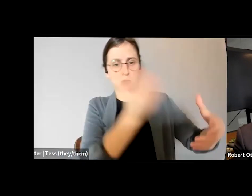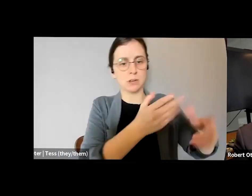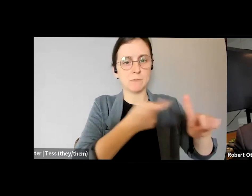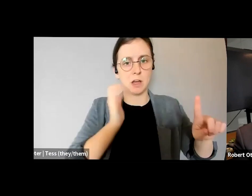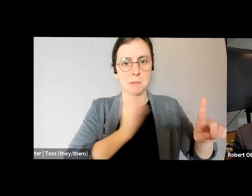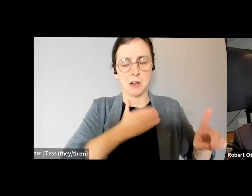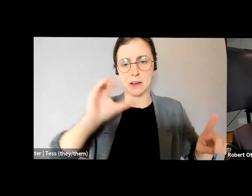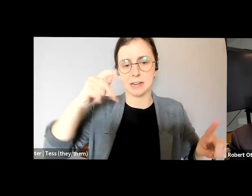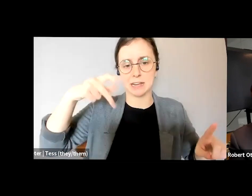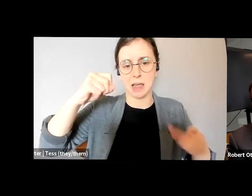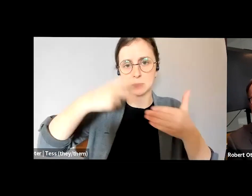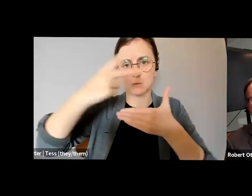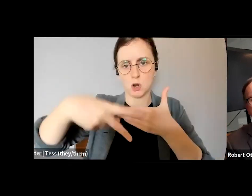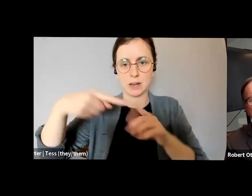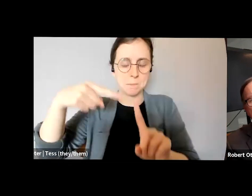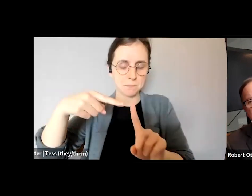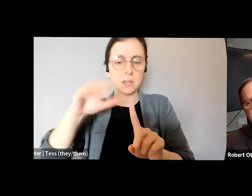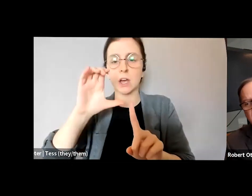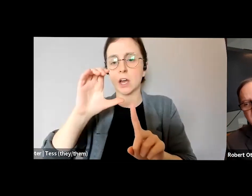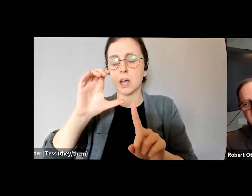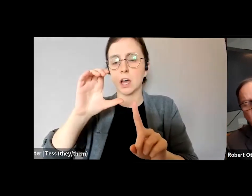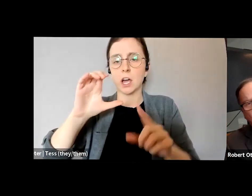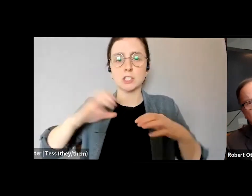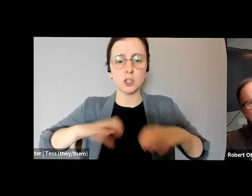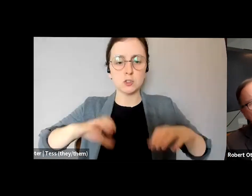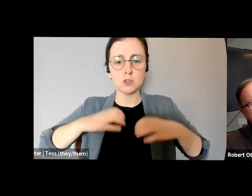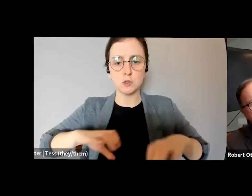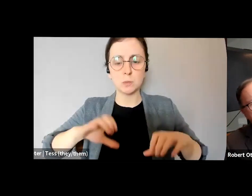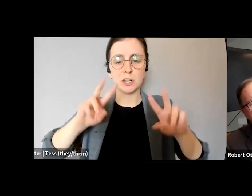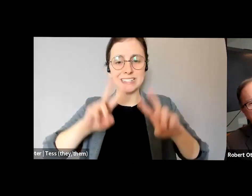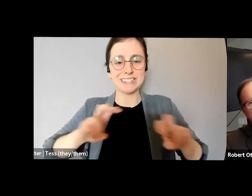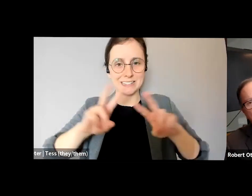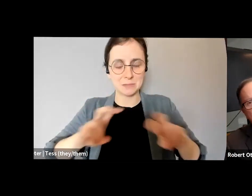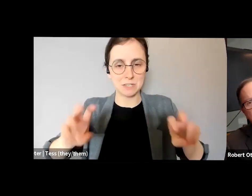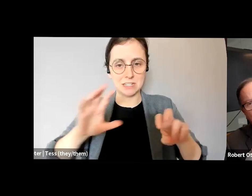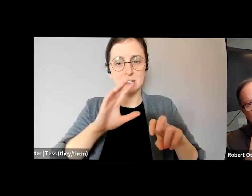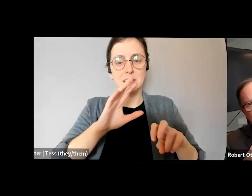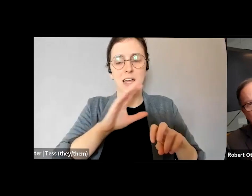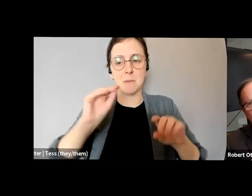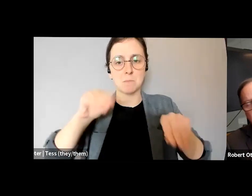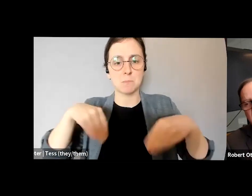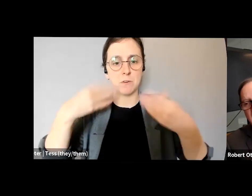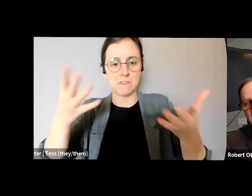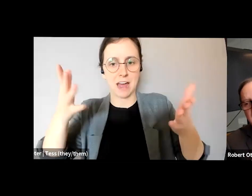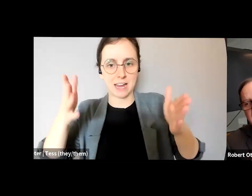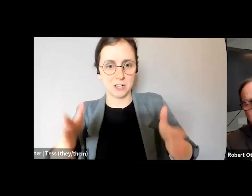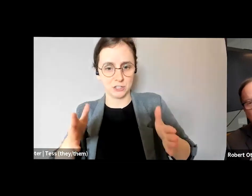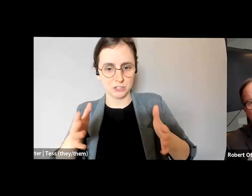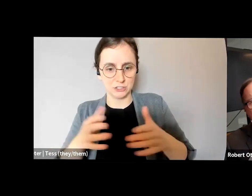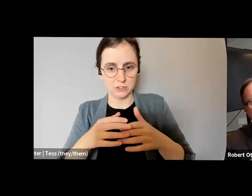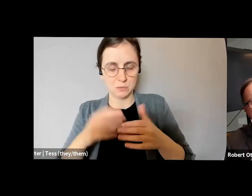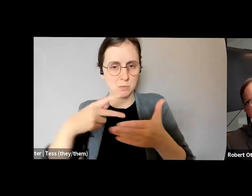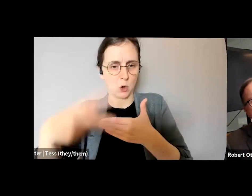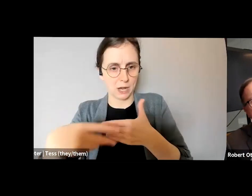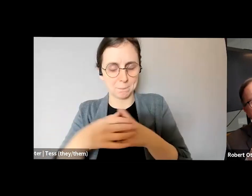is the Consumer Assessment of Healthcare Providers and Systems program. Several years ago, mental